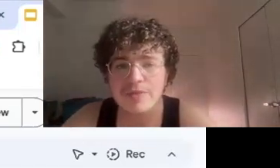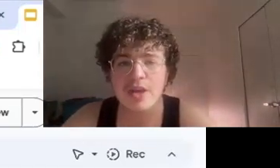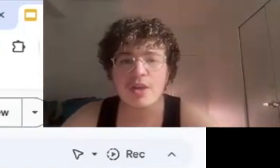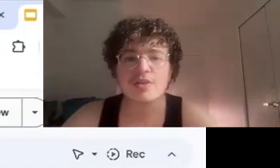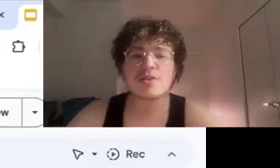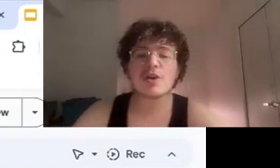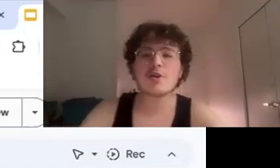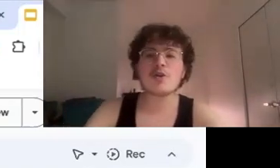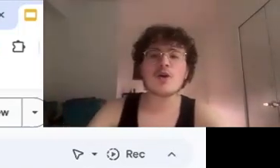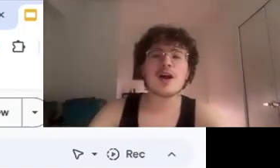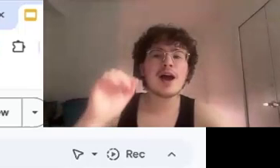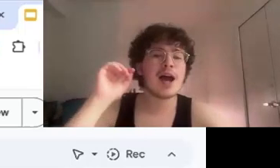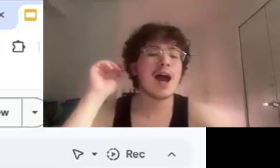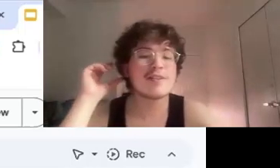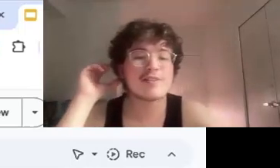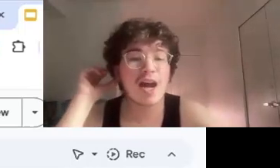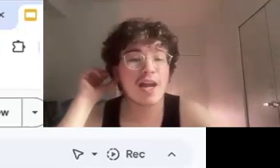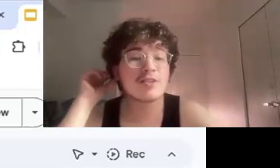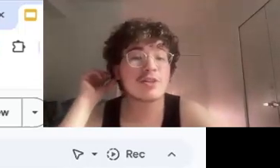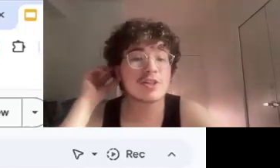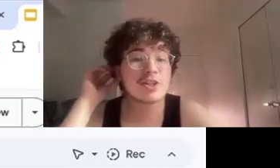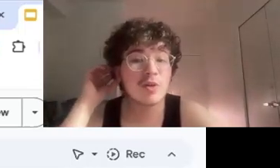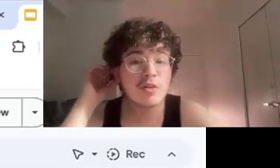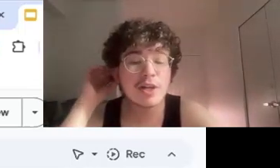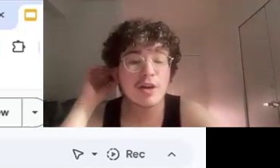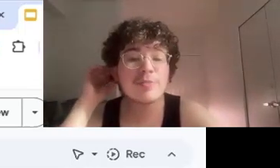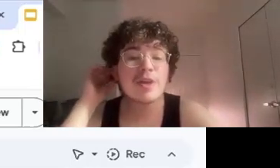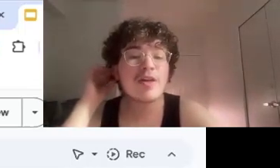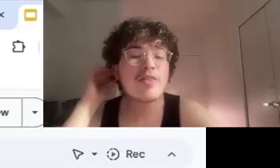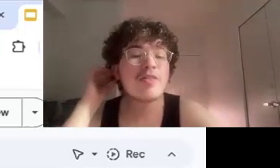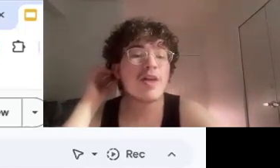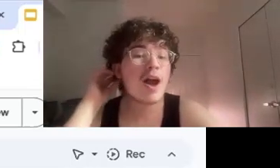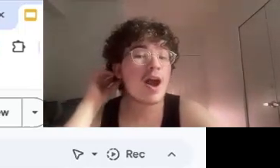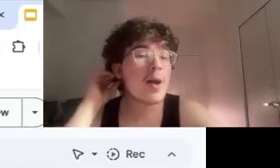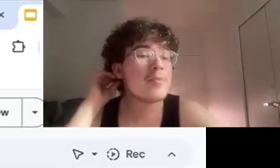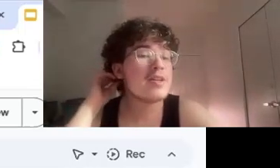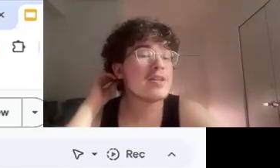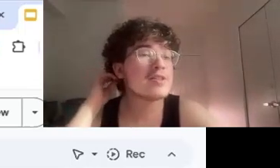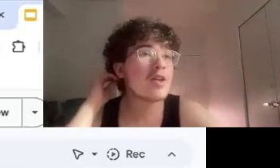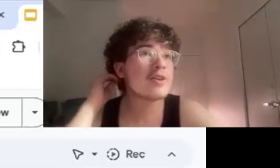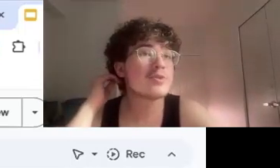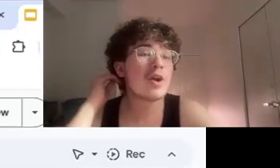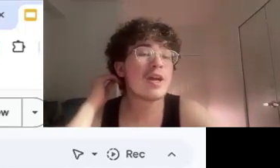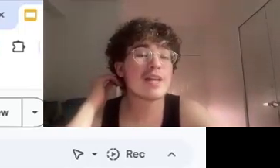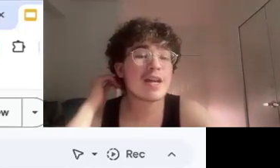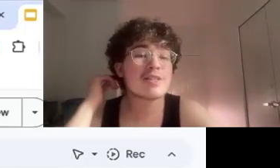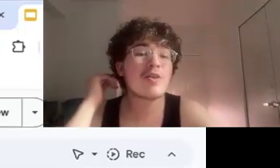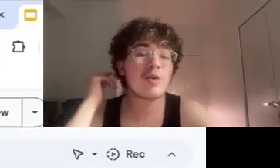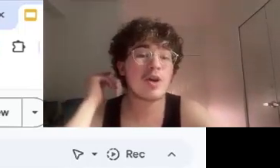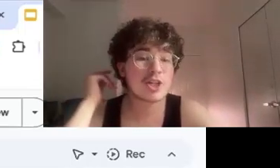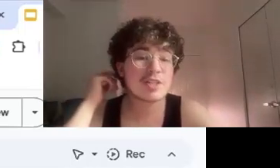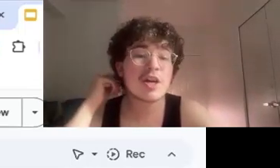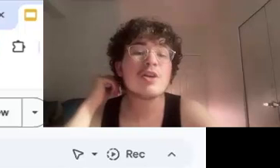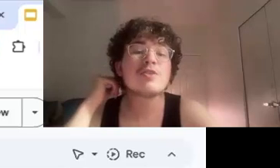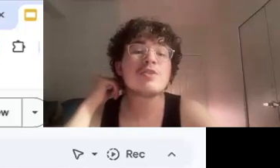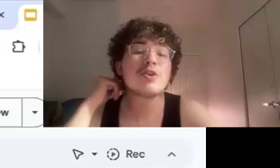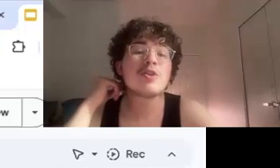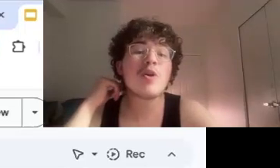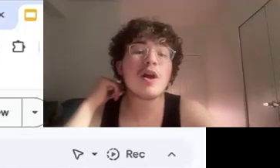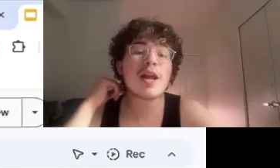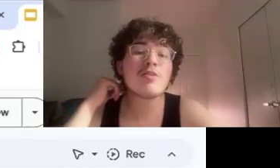any state. So all of this left me curious if this body of law created institutional norms or formal legal precedents